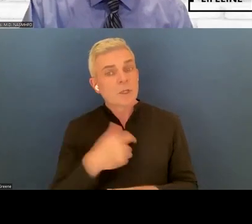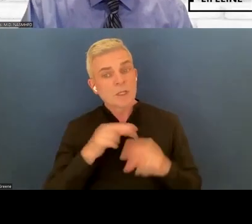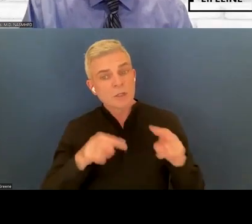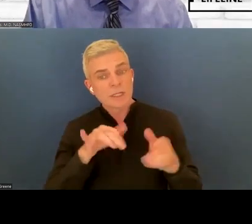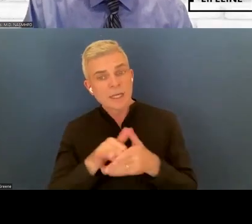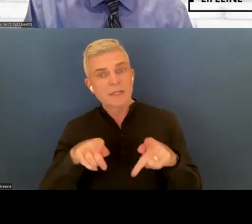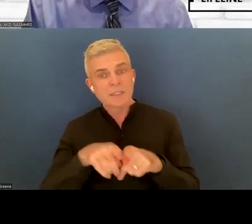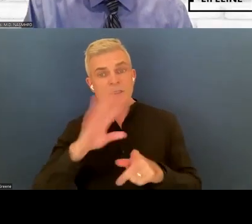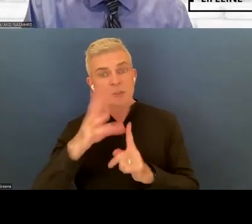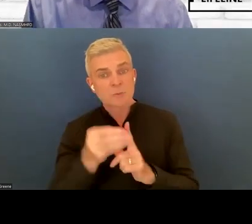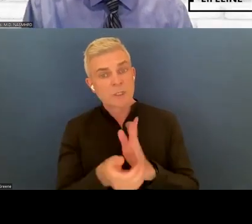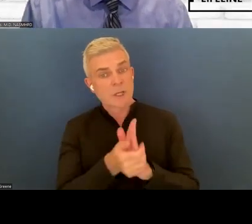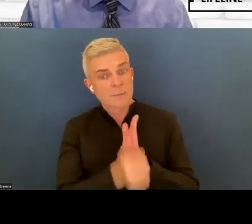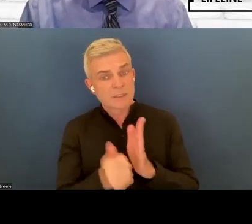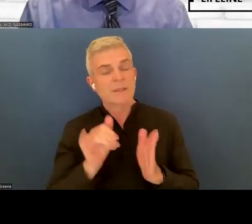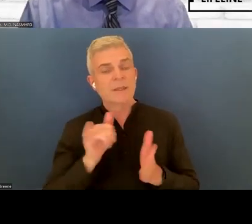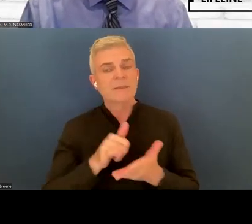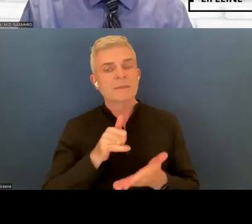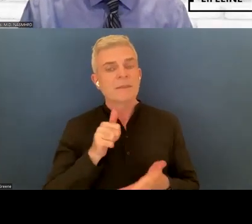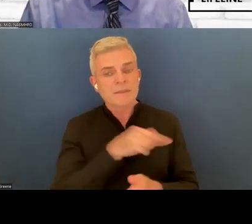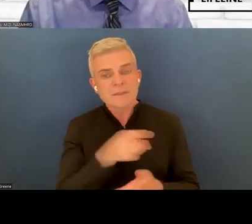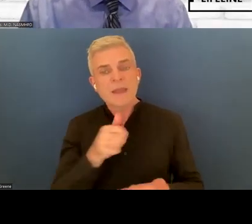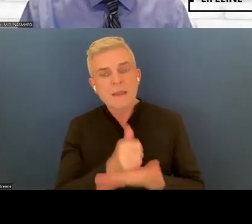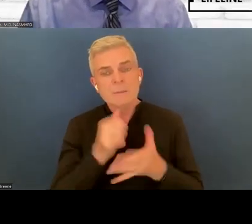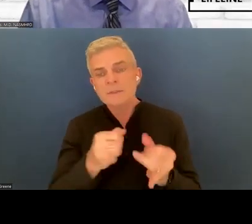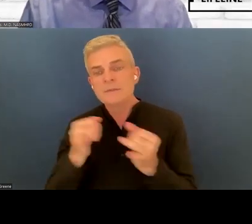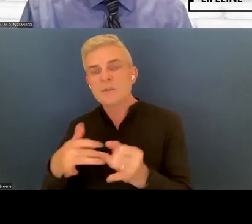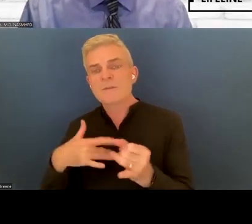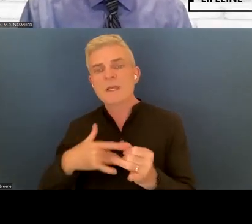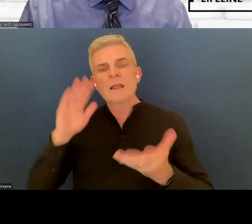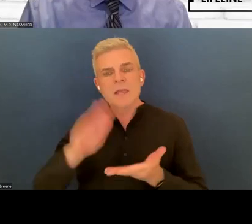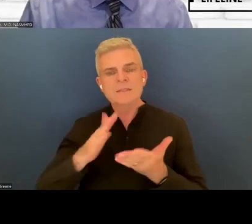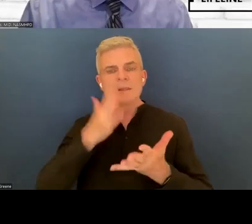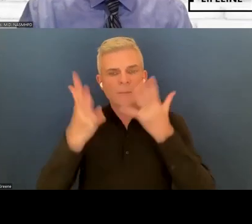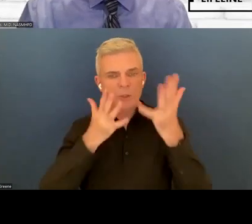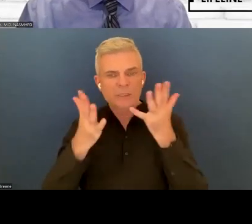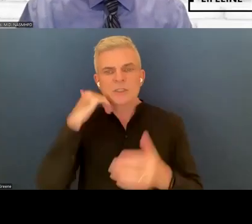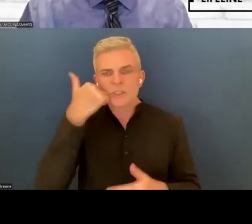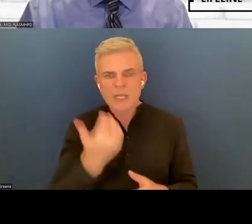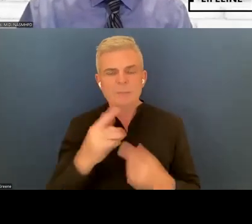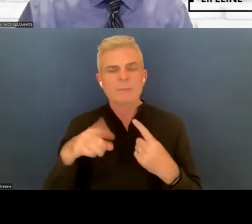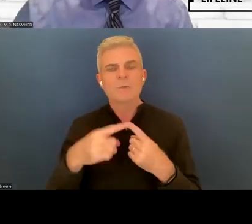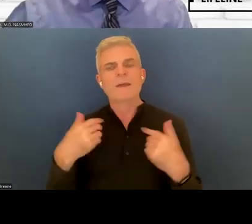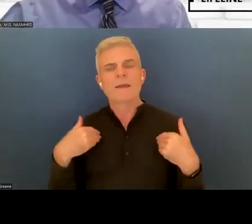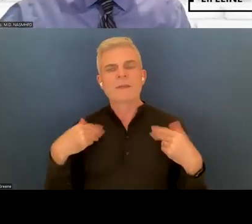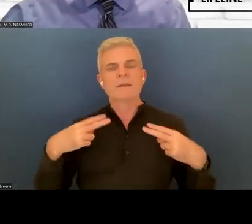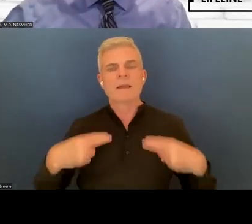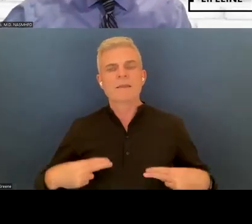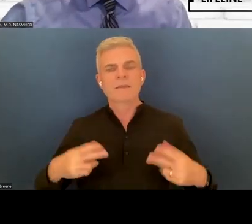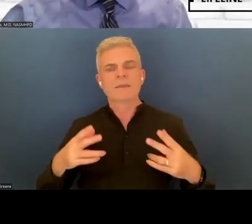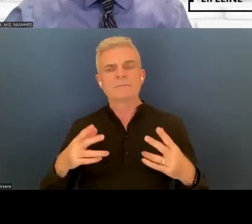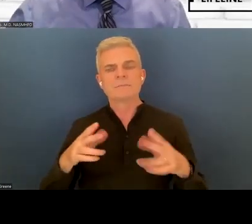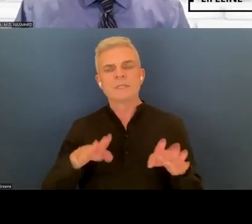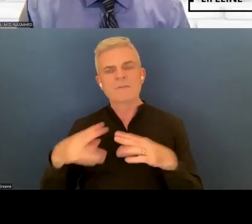individuals to feel less embarrassed and shamed when related to healthcare encounters. Next slide, please. So